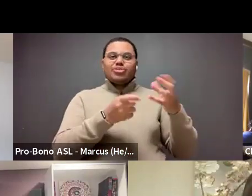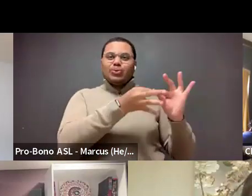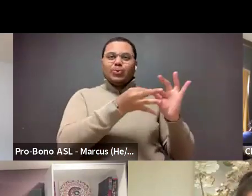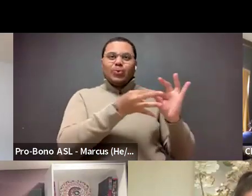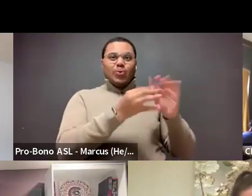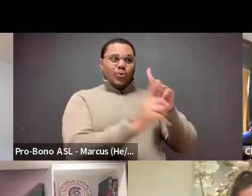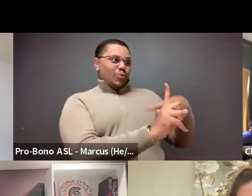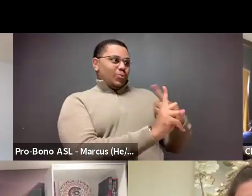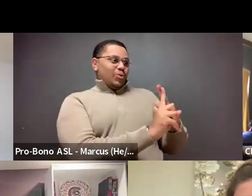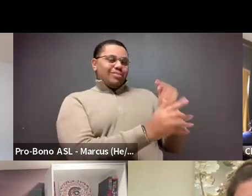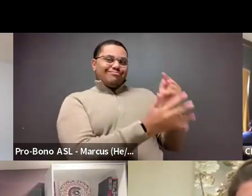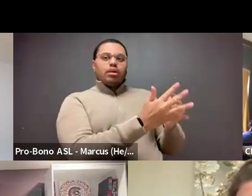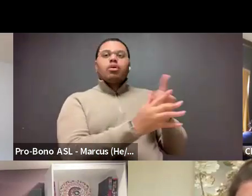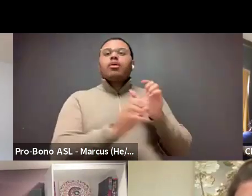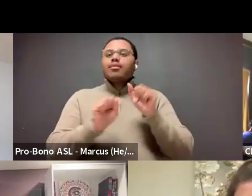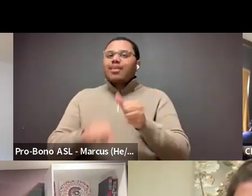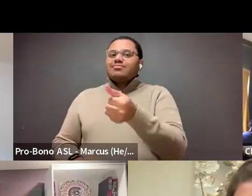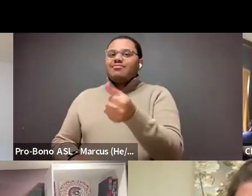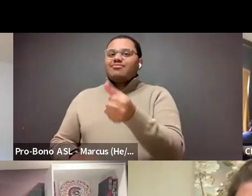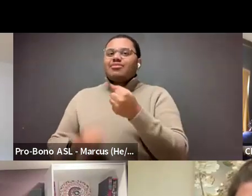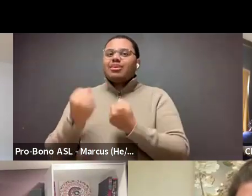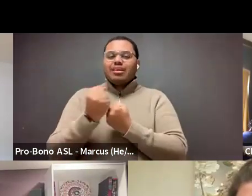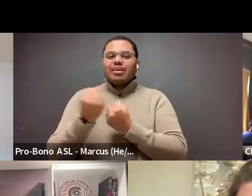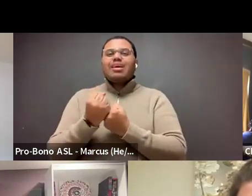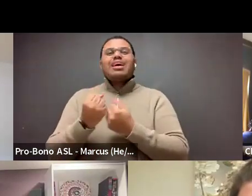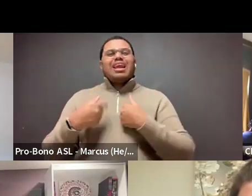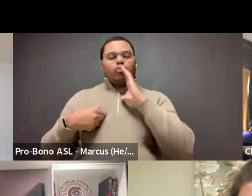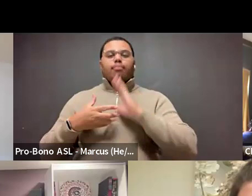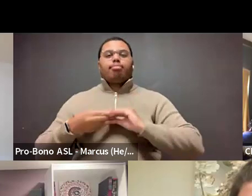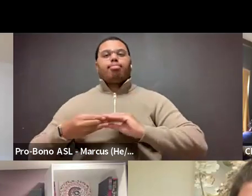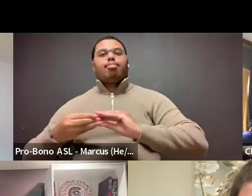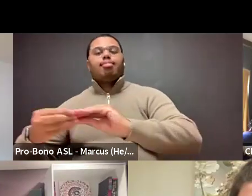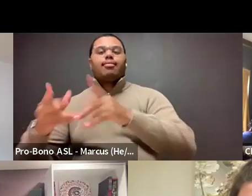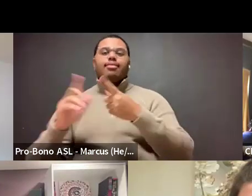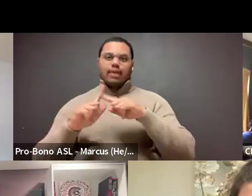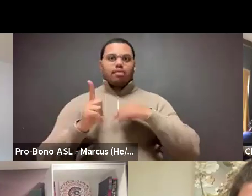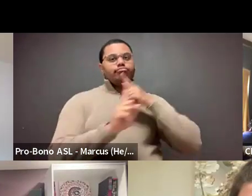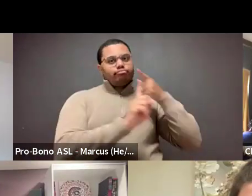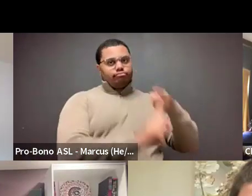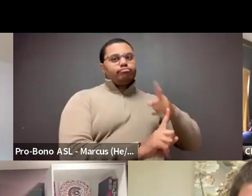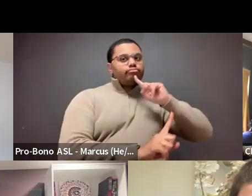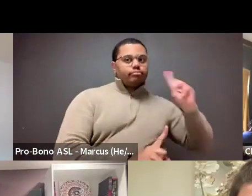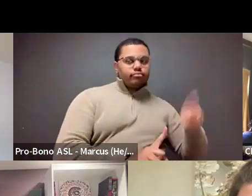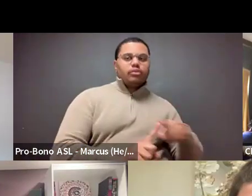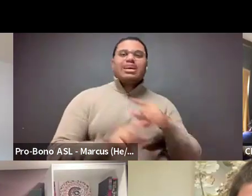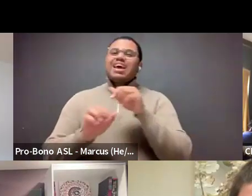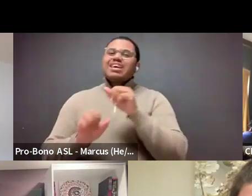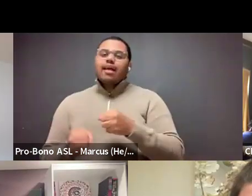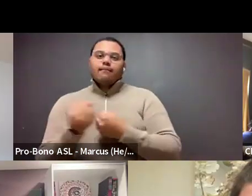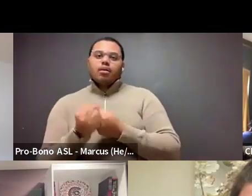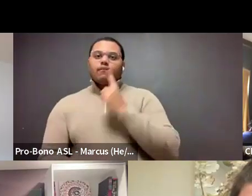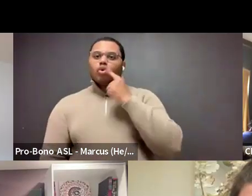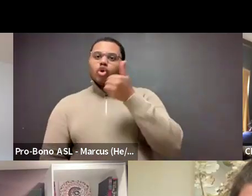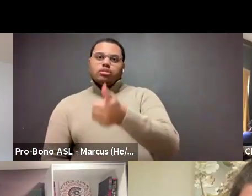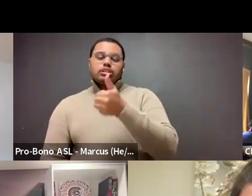Things also, you can advocate for yourself. I'm going to tangent and then go back to the direct question. You can advocate for yourself as early